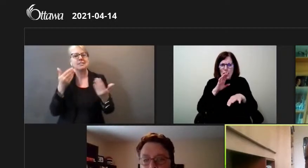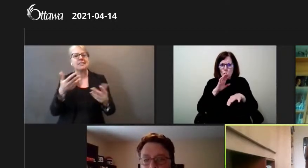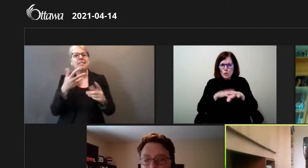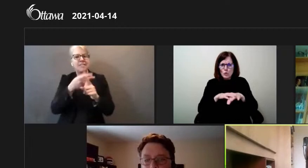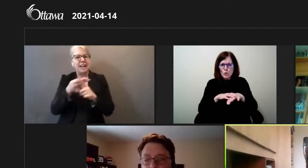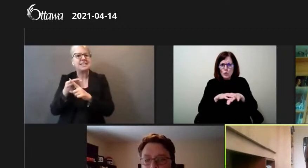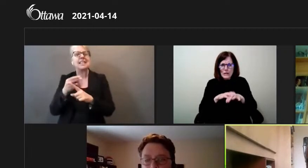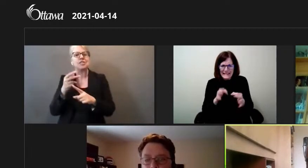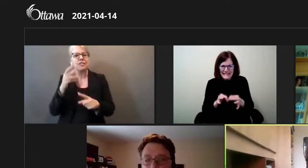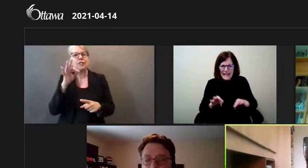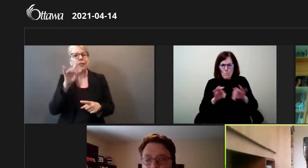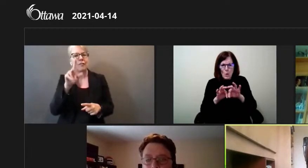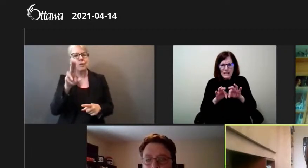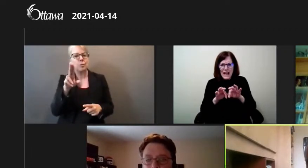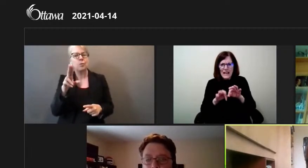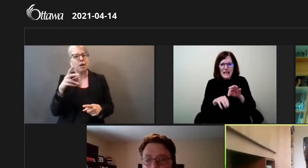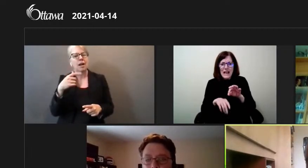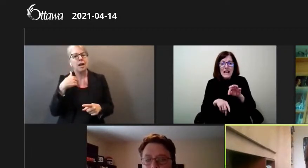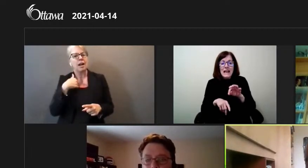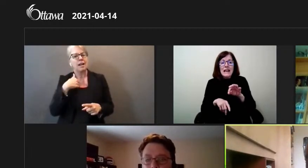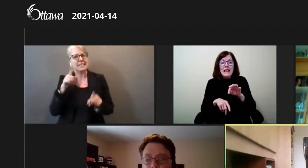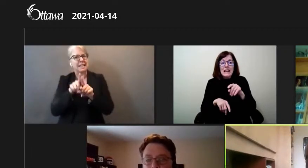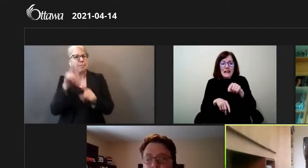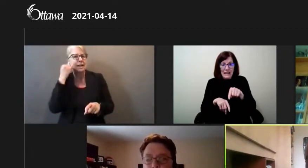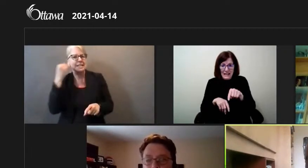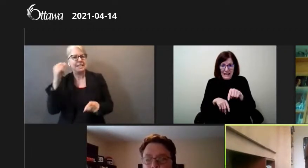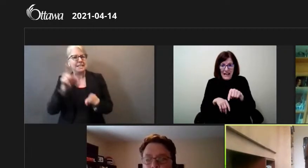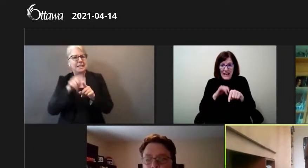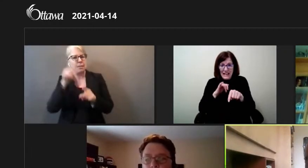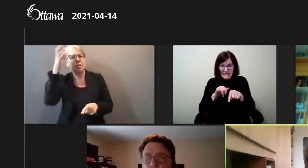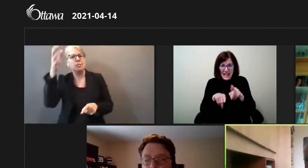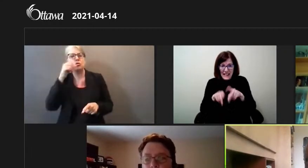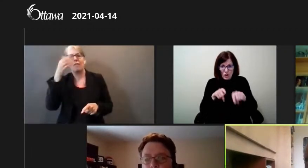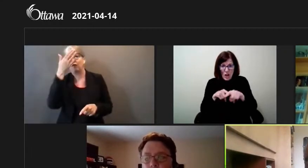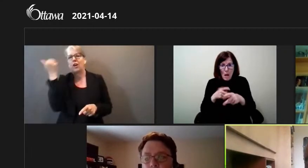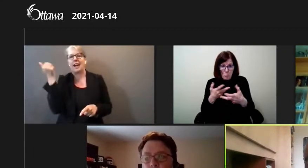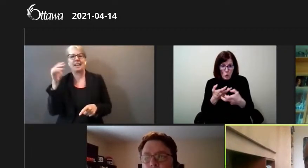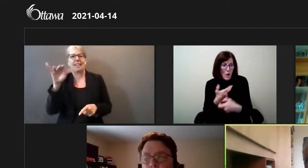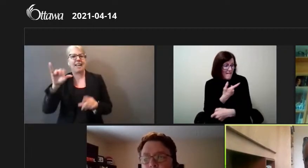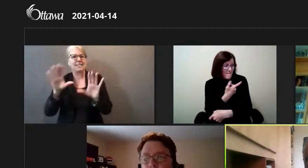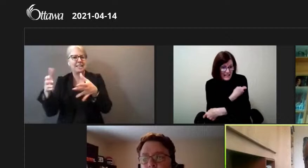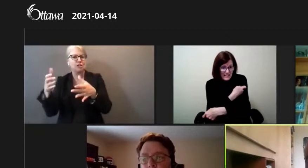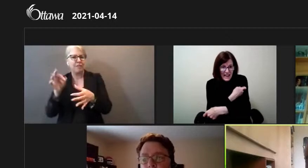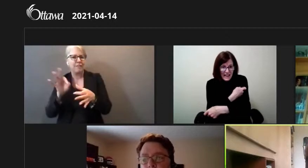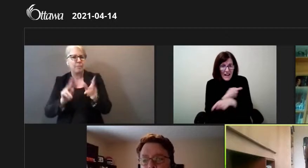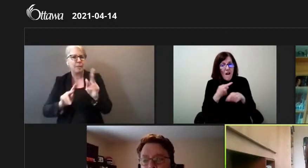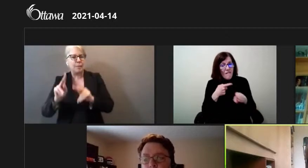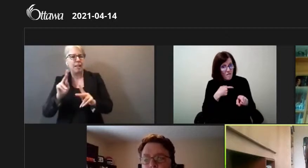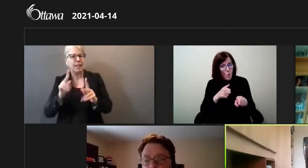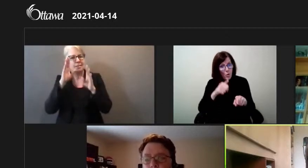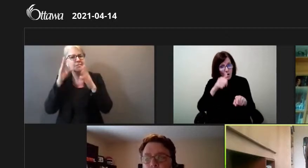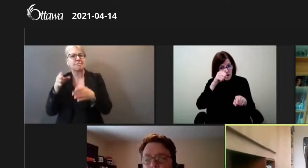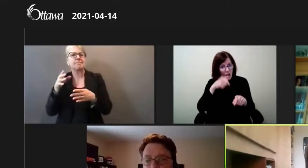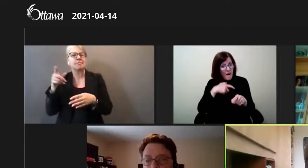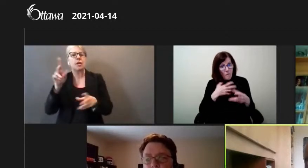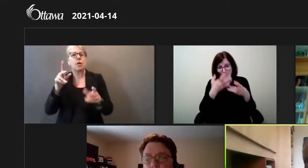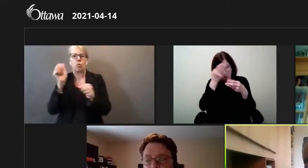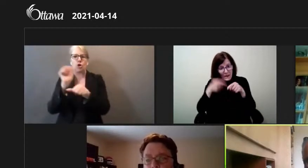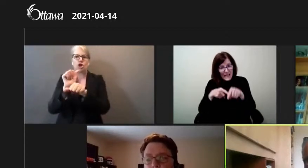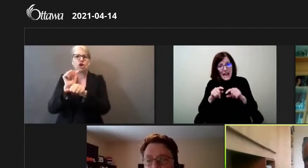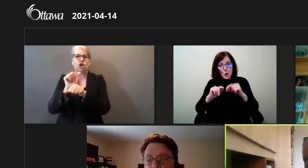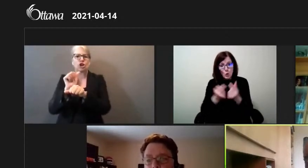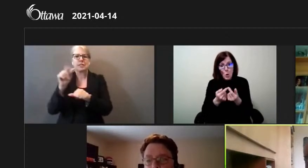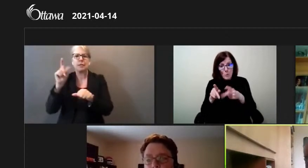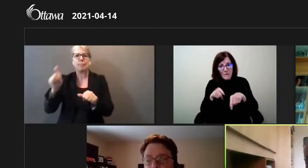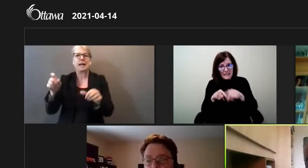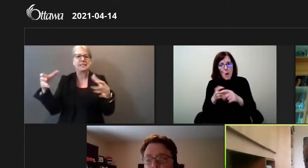flu. I'm hoping that this, we don't forget that sector and try to concentrate on those worker and